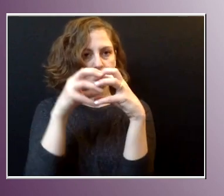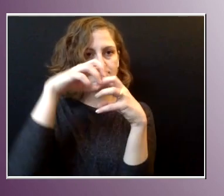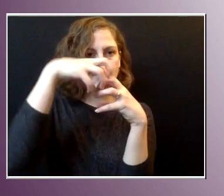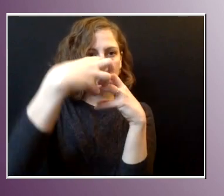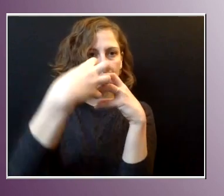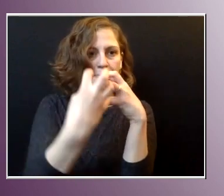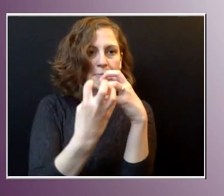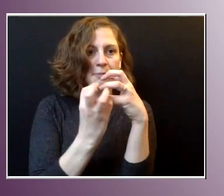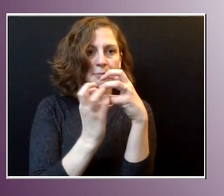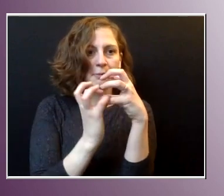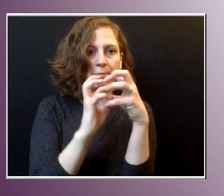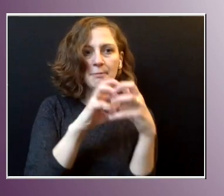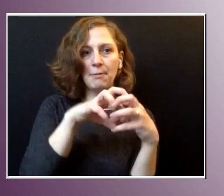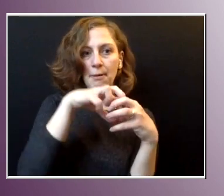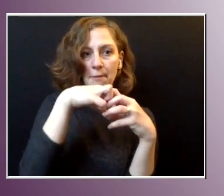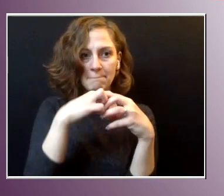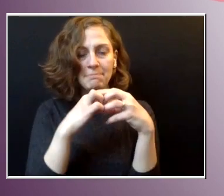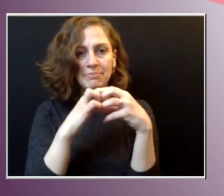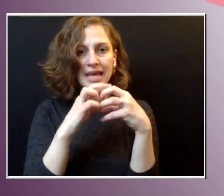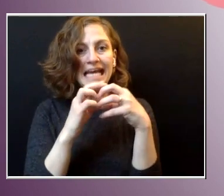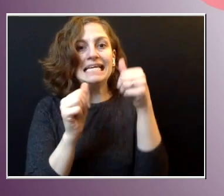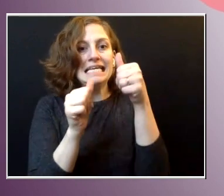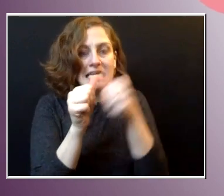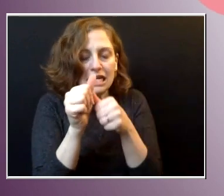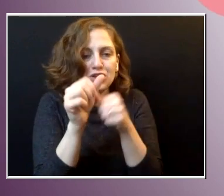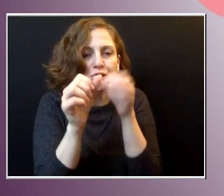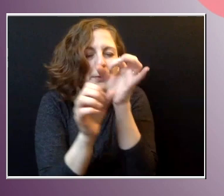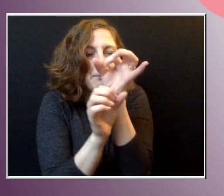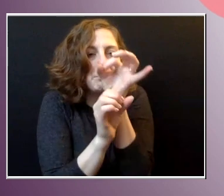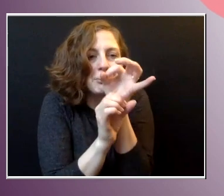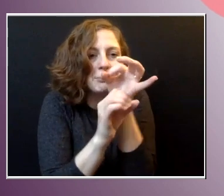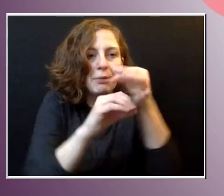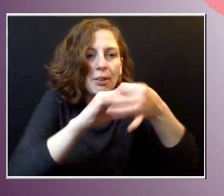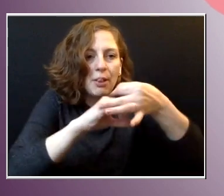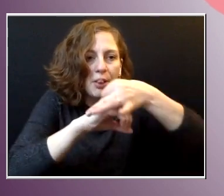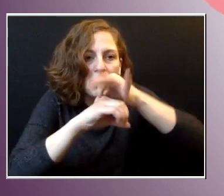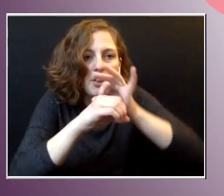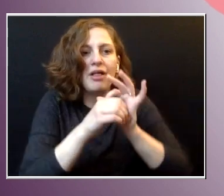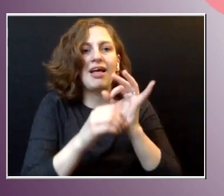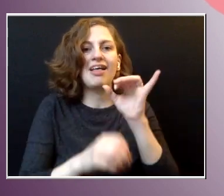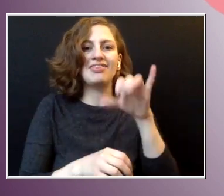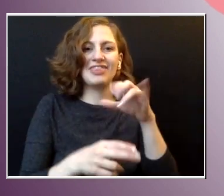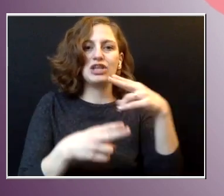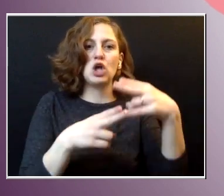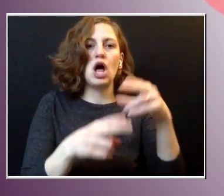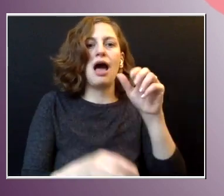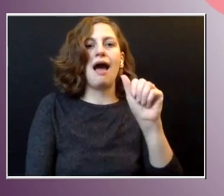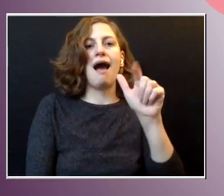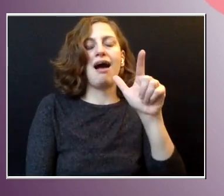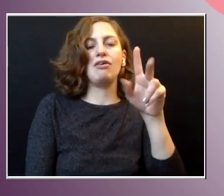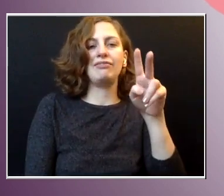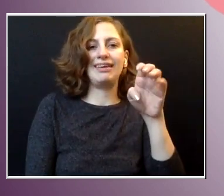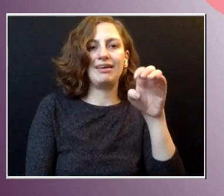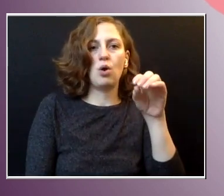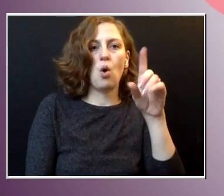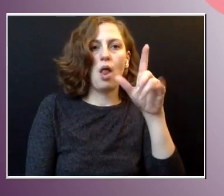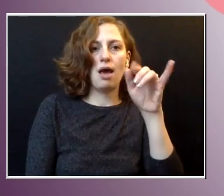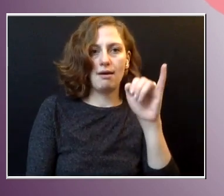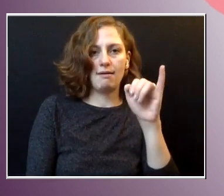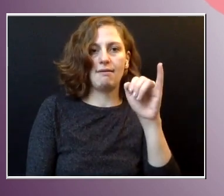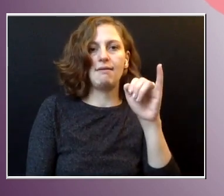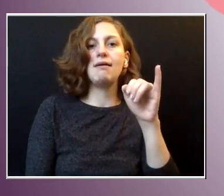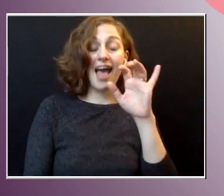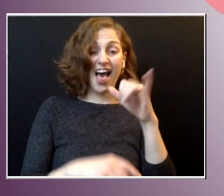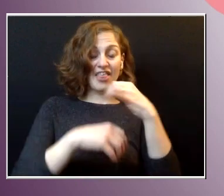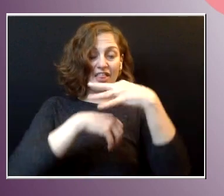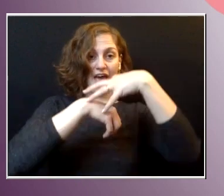little grapes is an alveoli, and you see the little kind of net over those grapes? Well, that net, imagine that as the bloodstream,